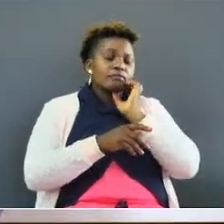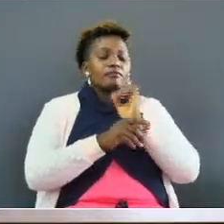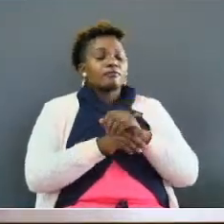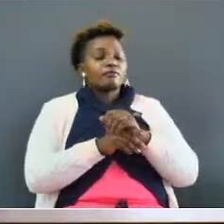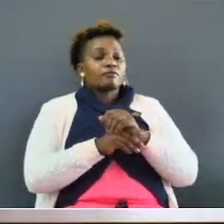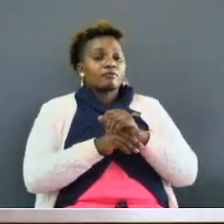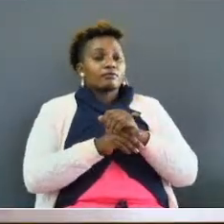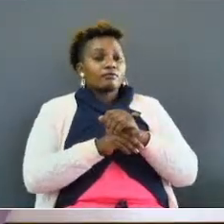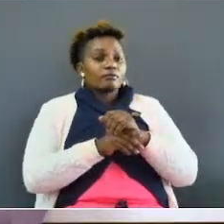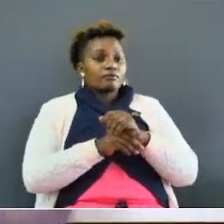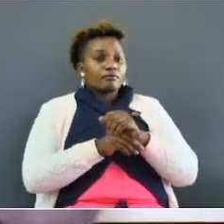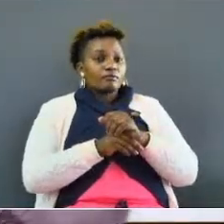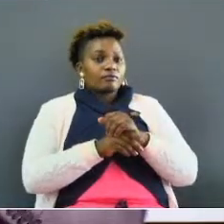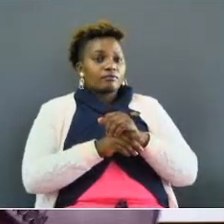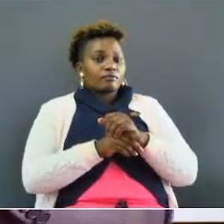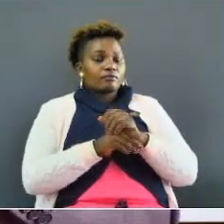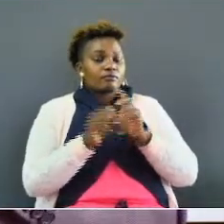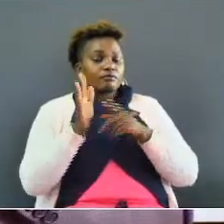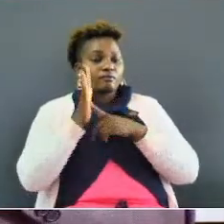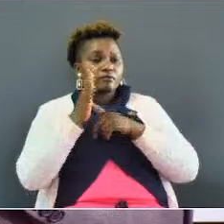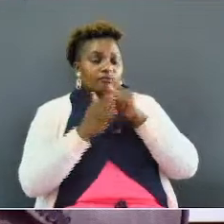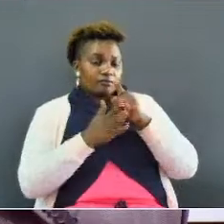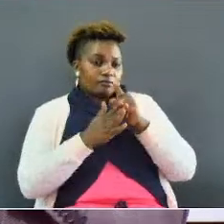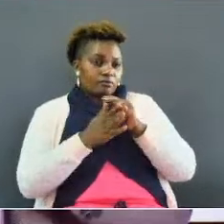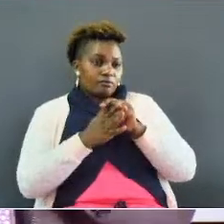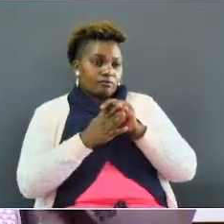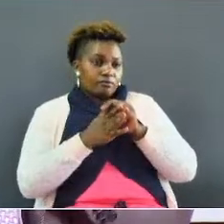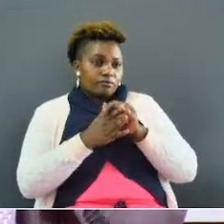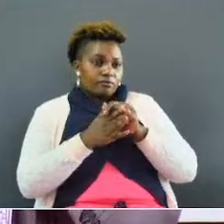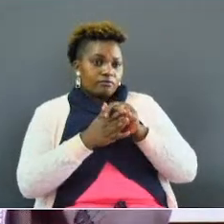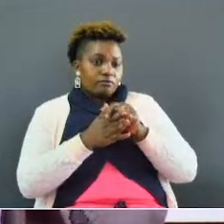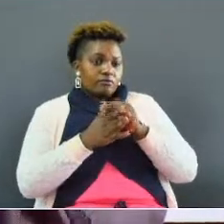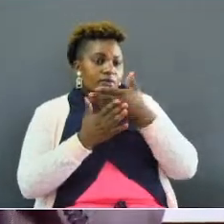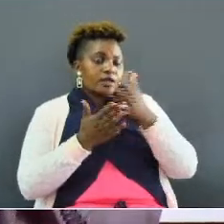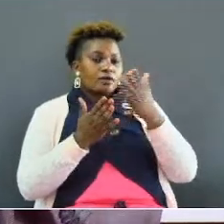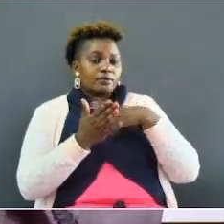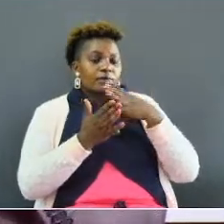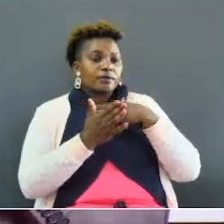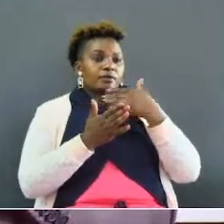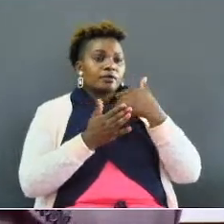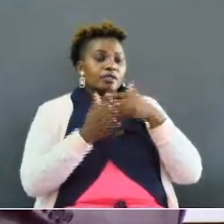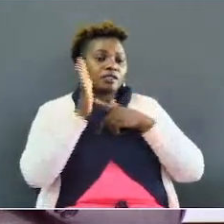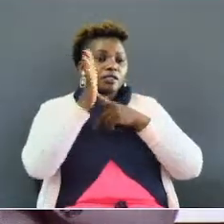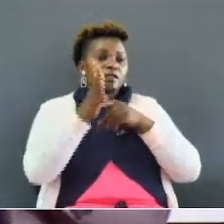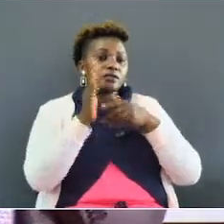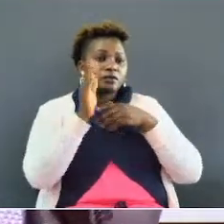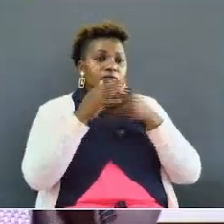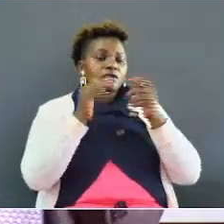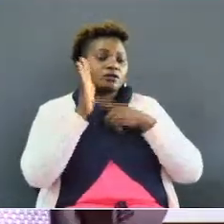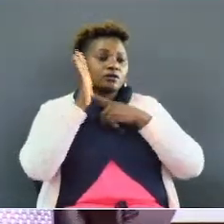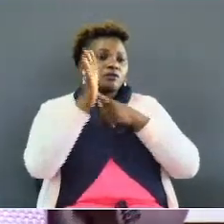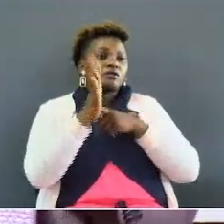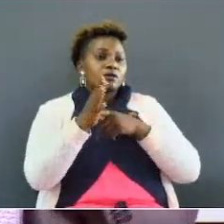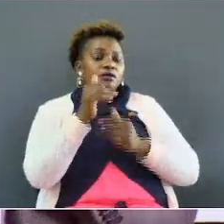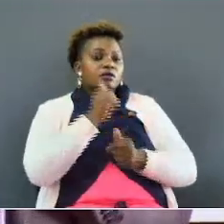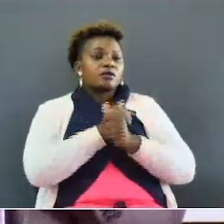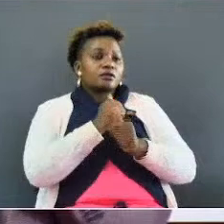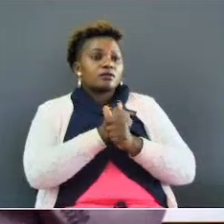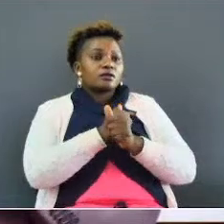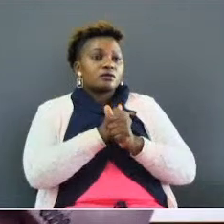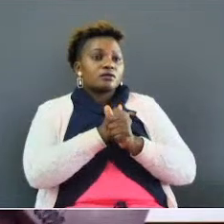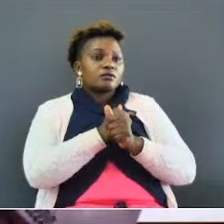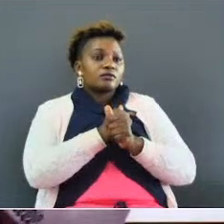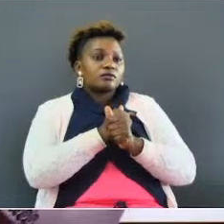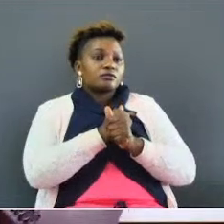So, the asymptomatic phase, or those people who have no symptoms, are still very dangerous. And that is you and